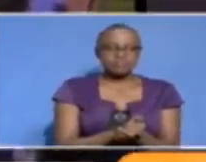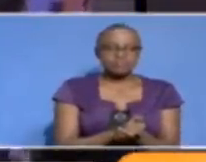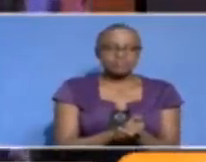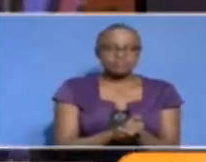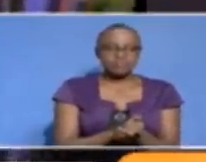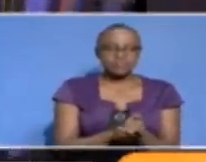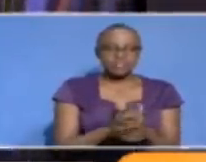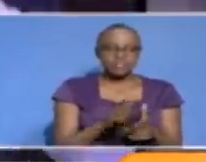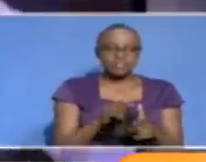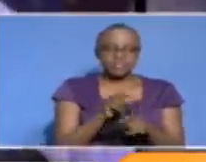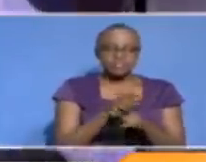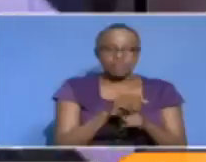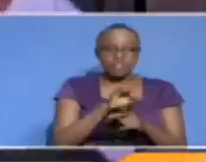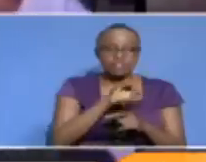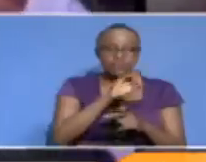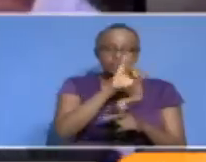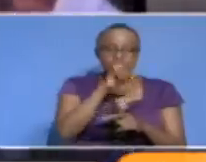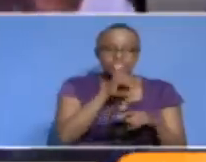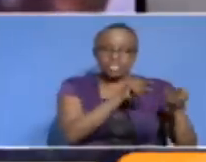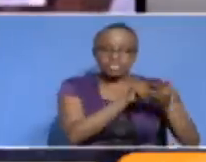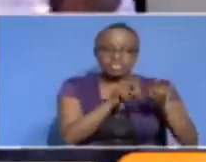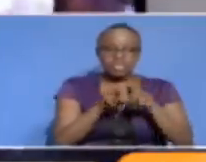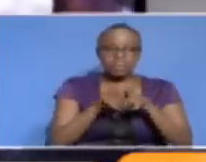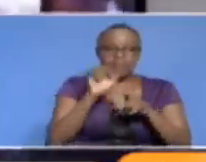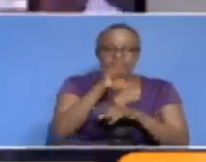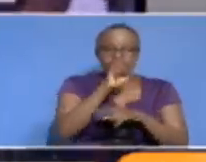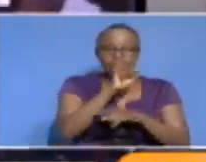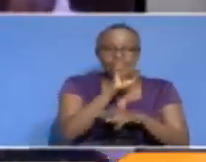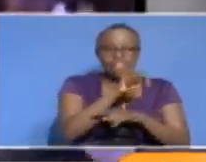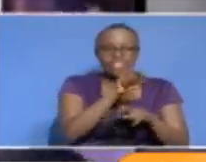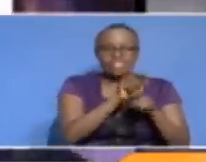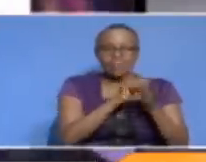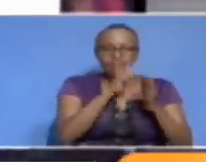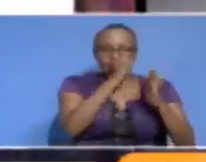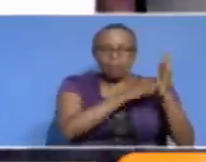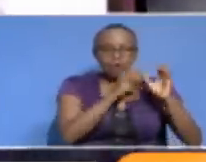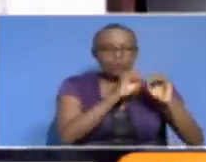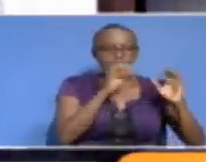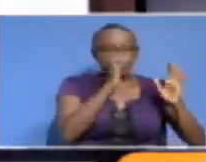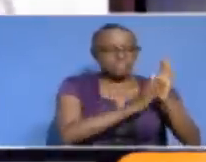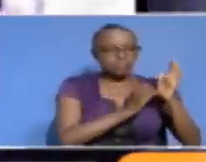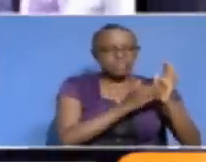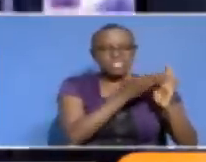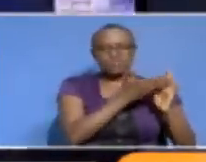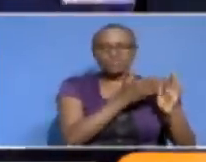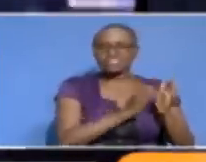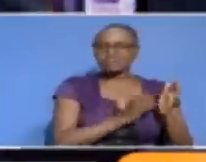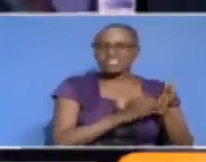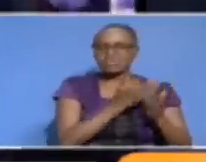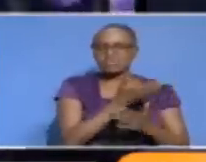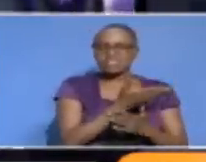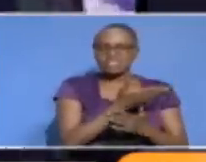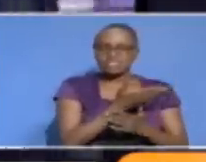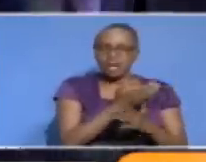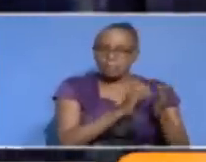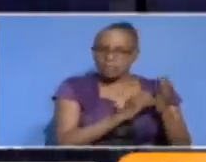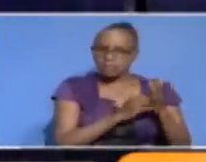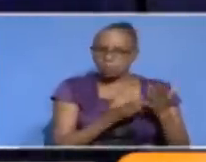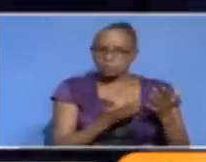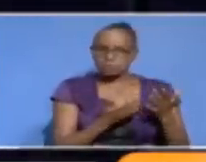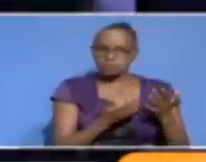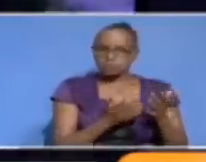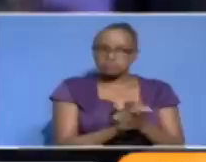Ulikuwa paka DJ. Oh, hii ni hisi makweni, hisi Machakos. Oh, Machakos. Hei, buwacha tuwane paka